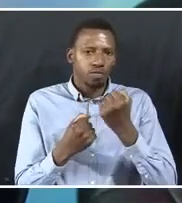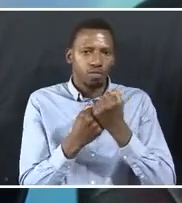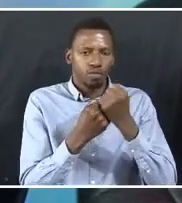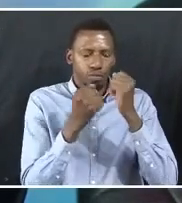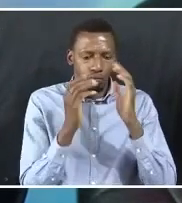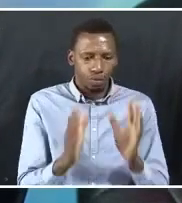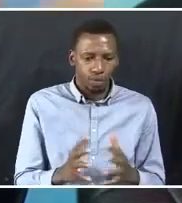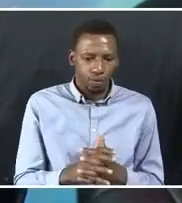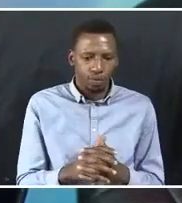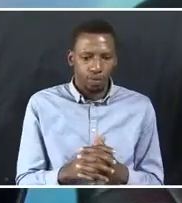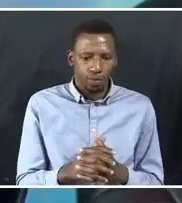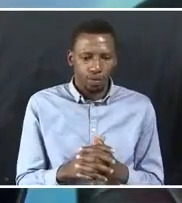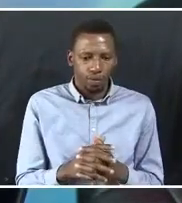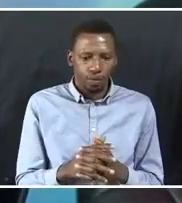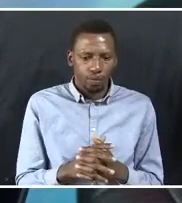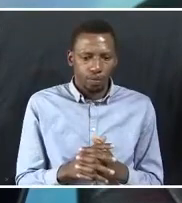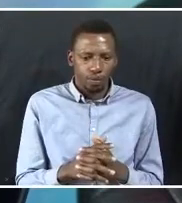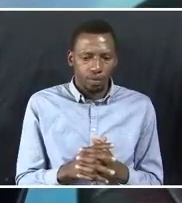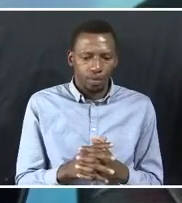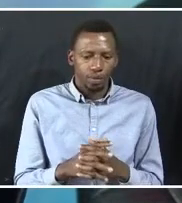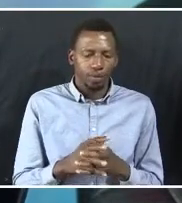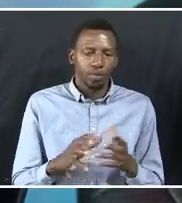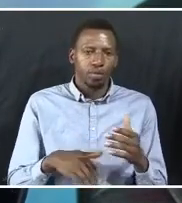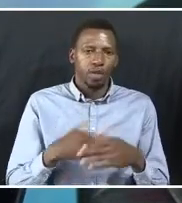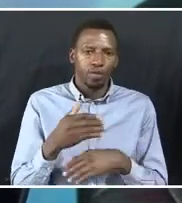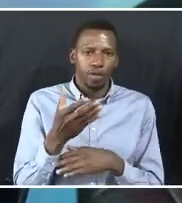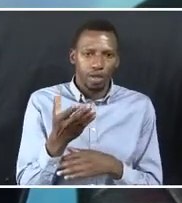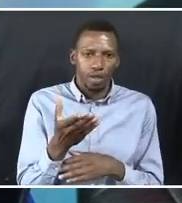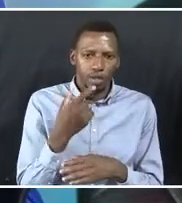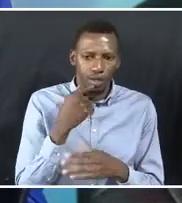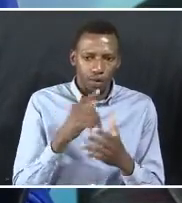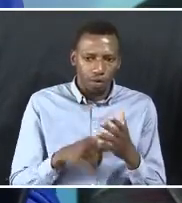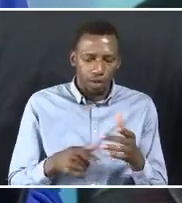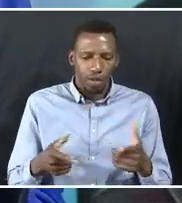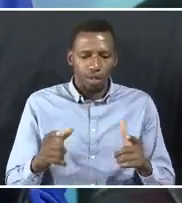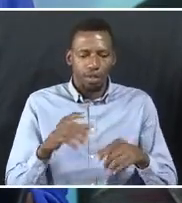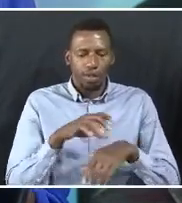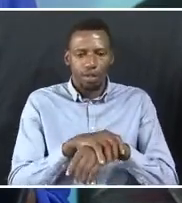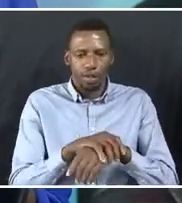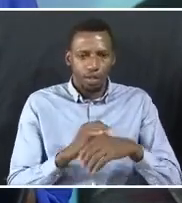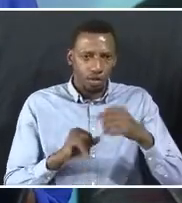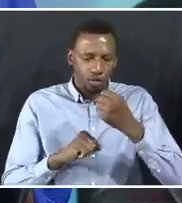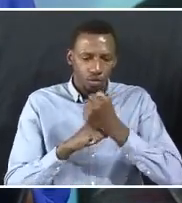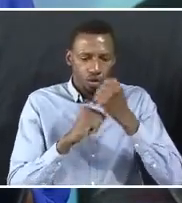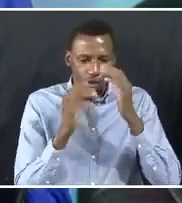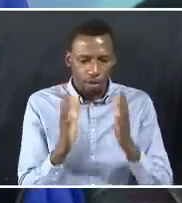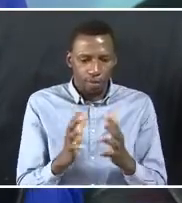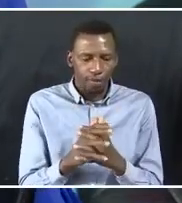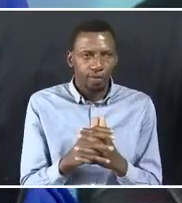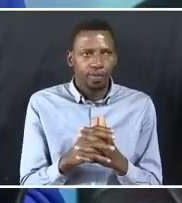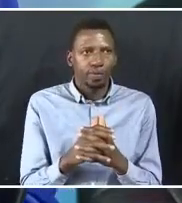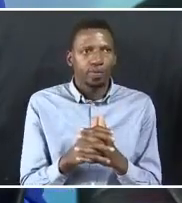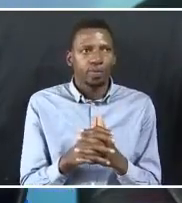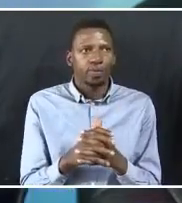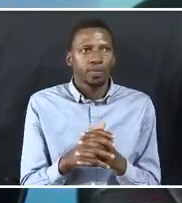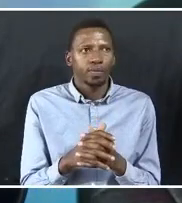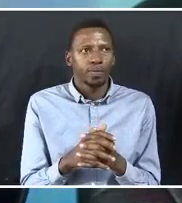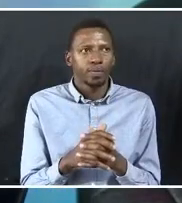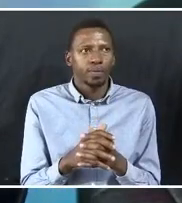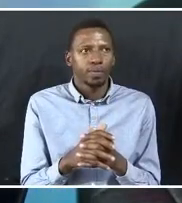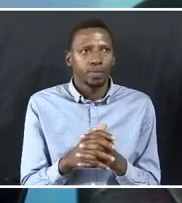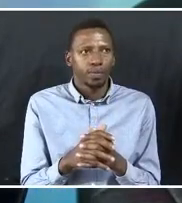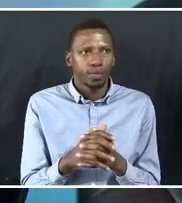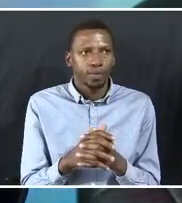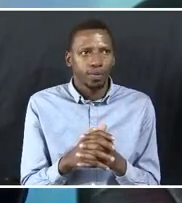like, okay. After the prayer cell left, we said, okay, let's get the bone marrow donor. And so we had to.